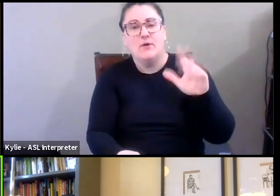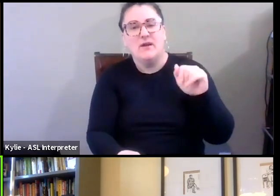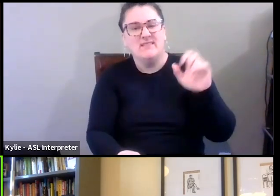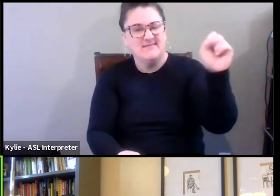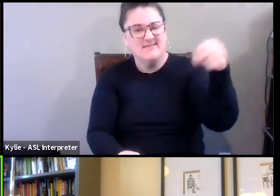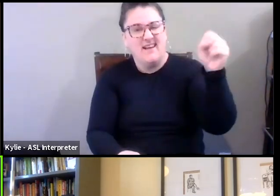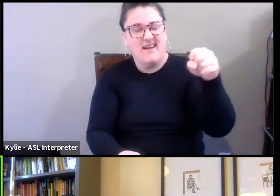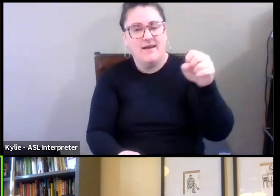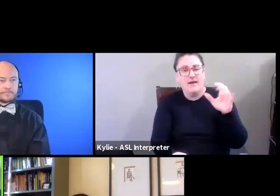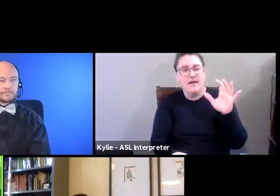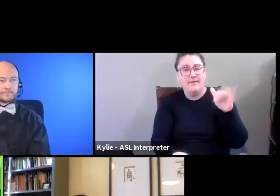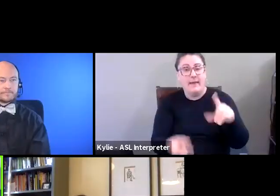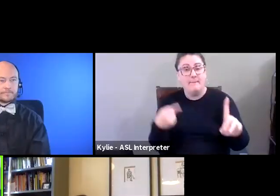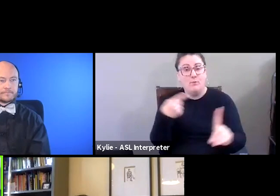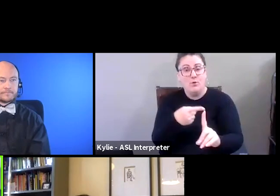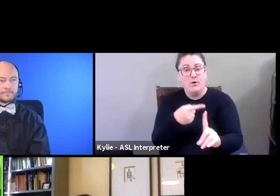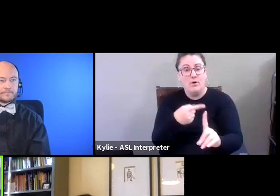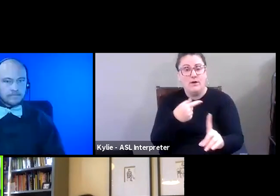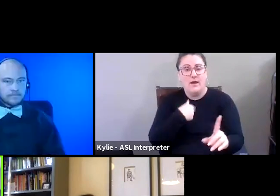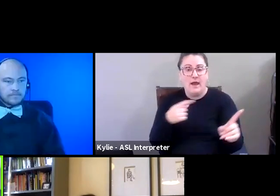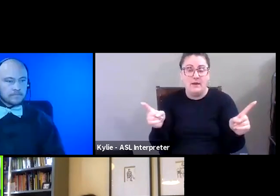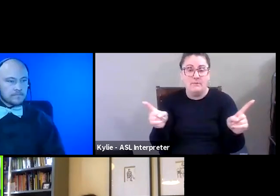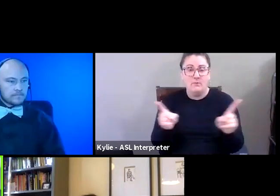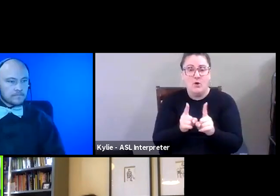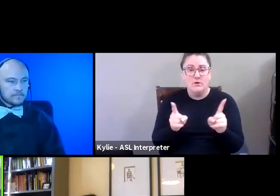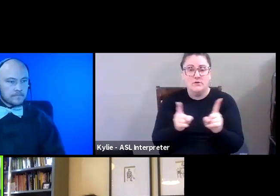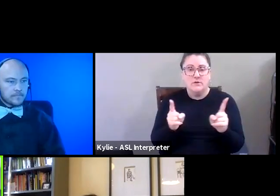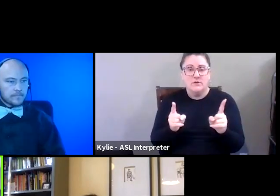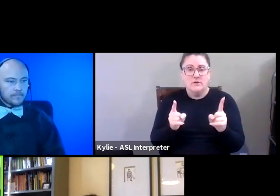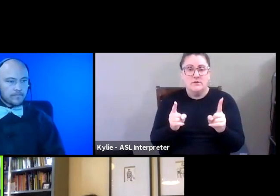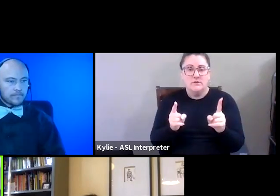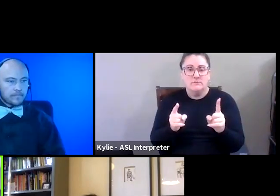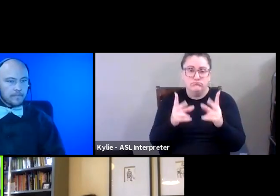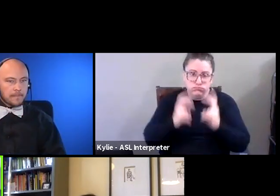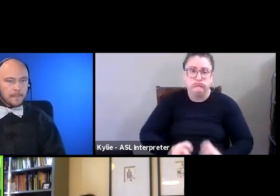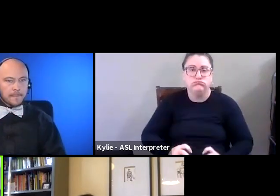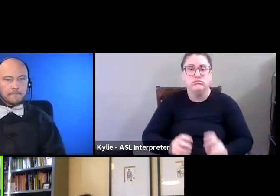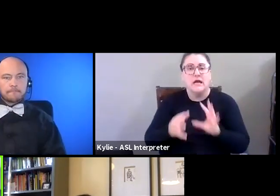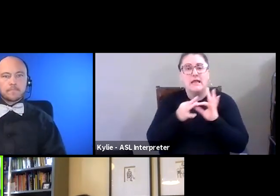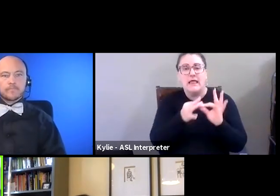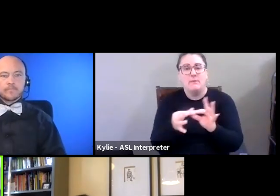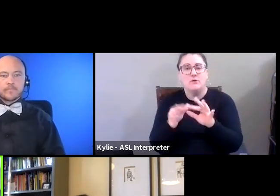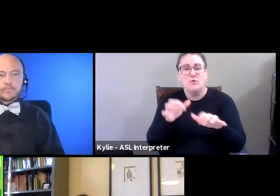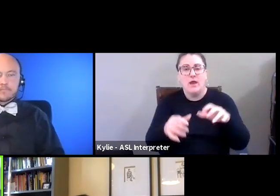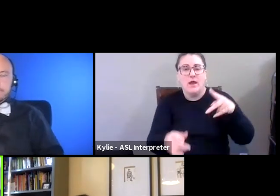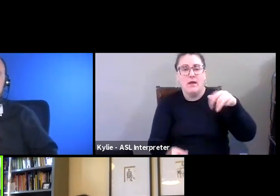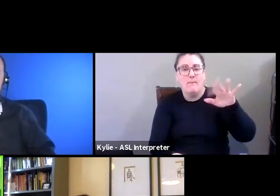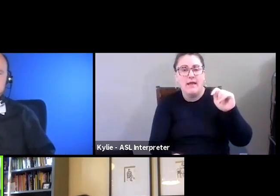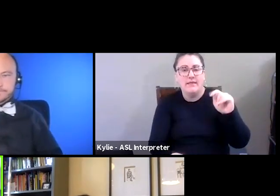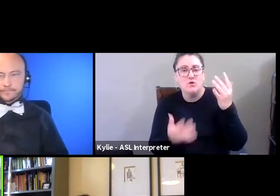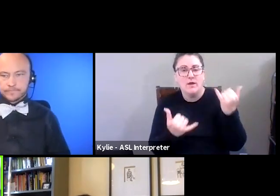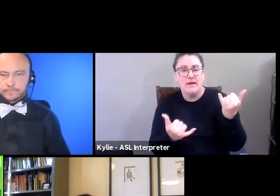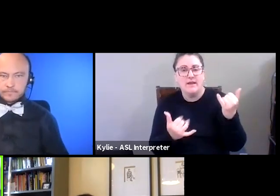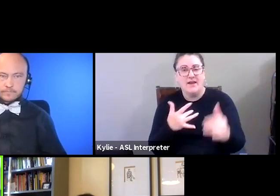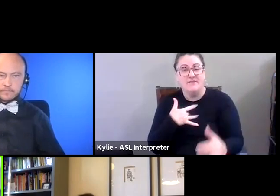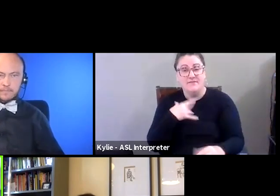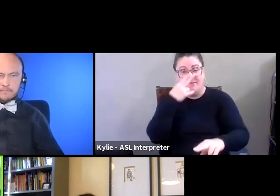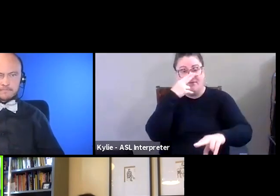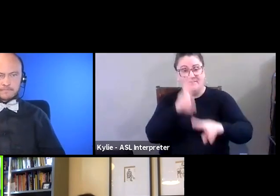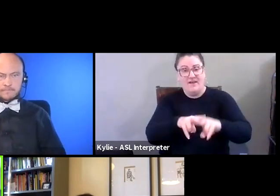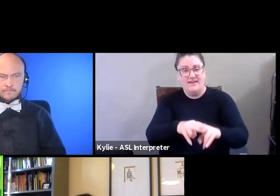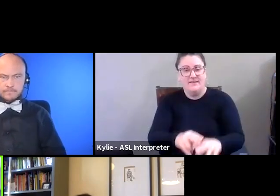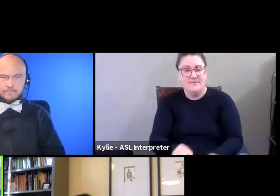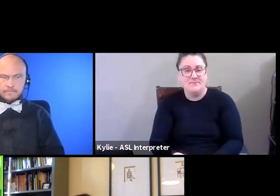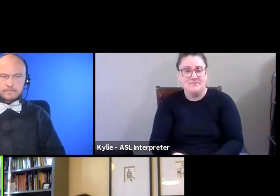To that point, I am also deep in collaboration. I'm writing a pilot right now, which feels really fun